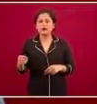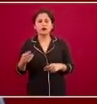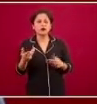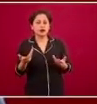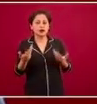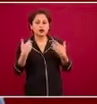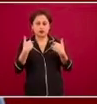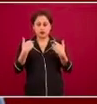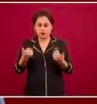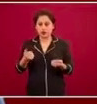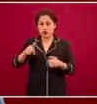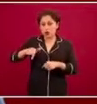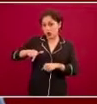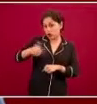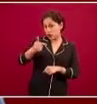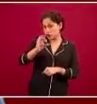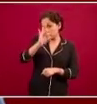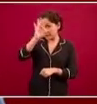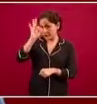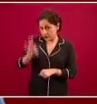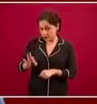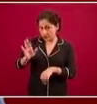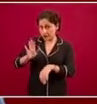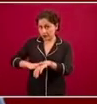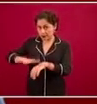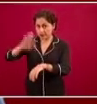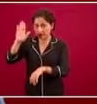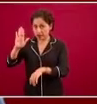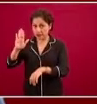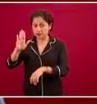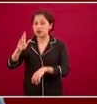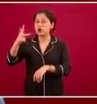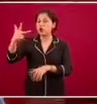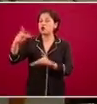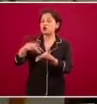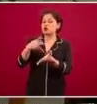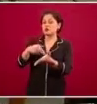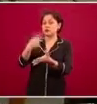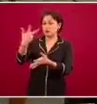confirmed as a positive case. But we could see that we have